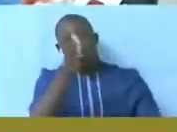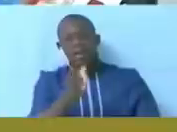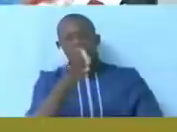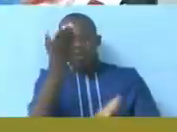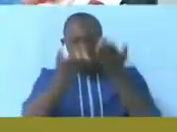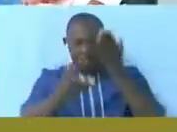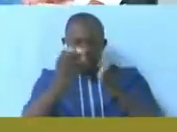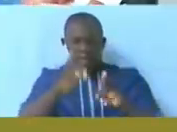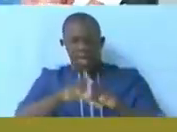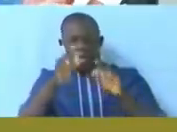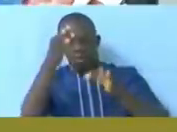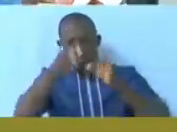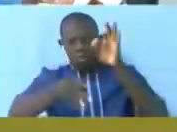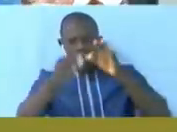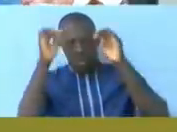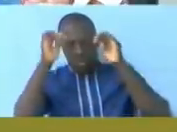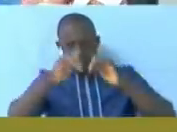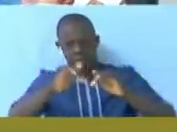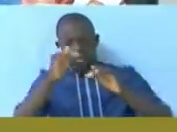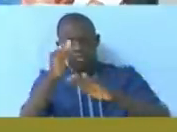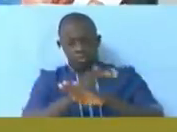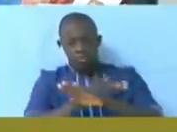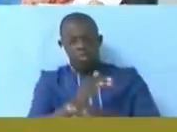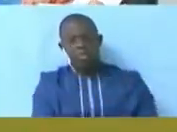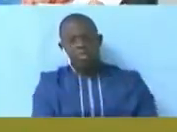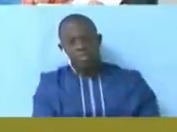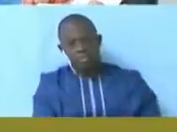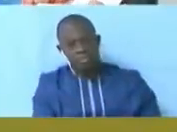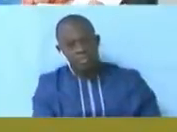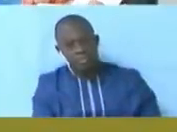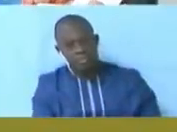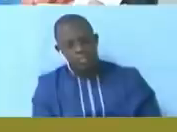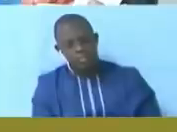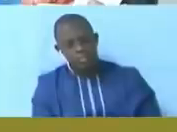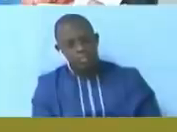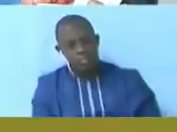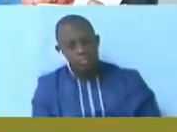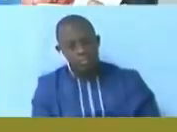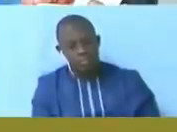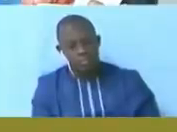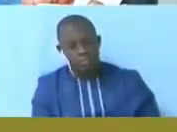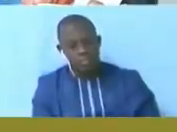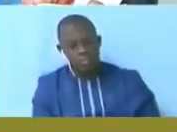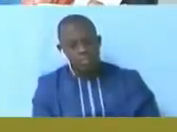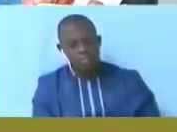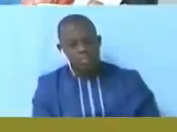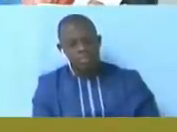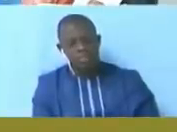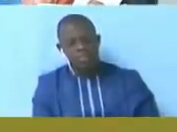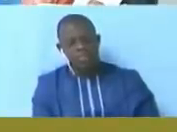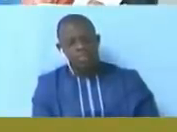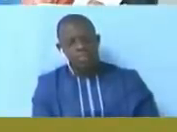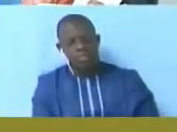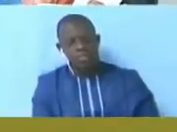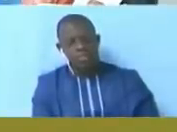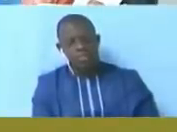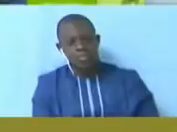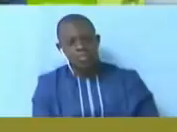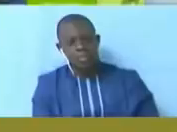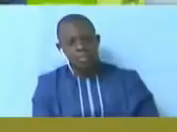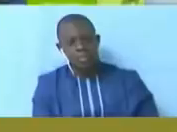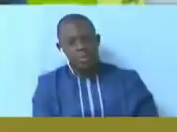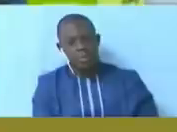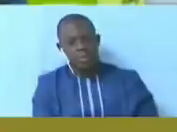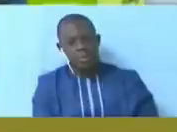do not refer now, so the Andri Kambay said, don't go for Nala, yet Domandim for Najaya, so the Andi, coming Yantol Tinata Jena,